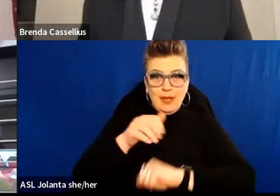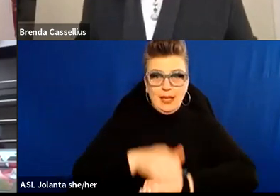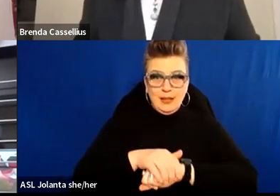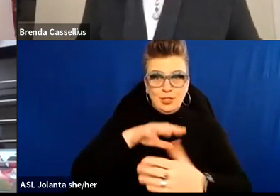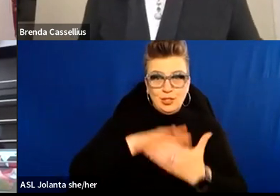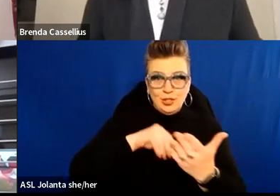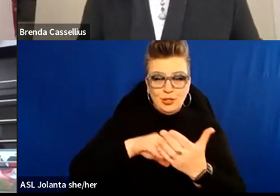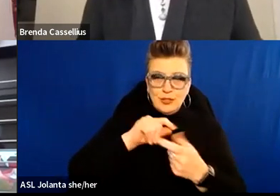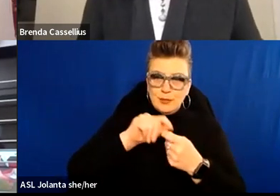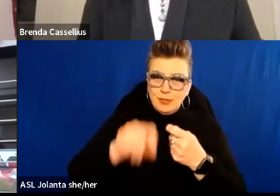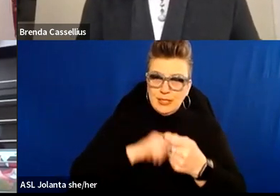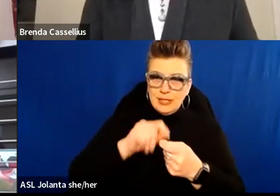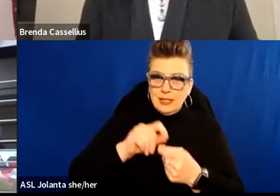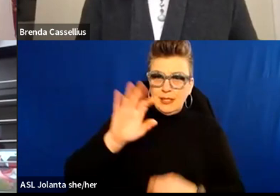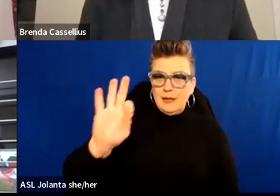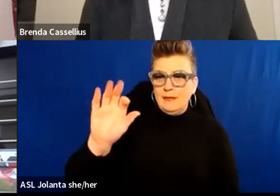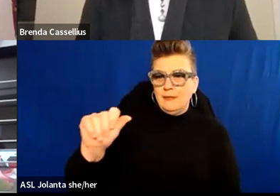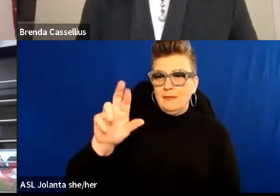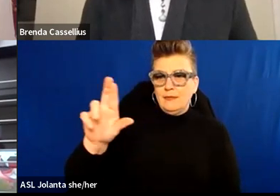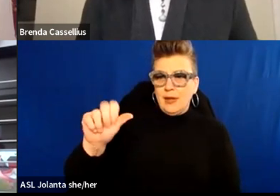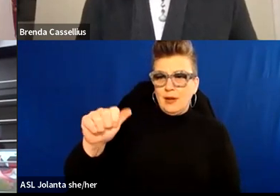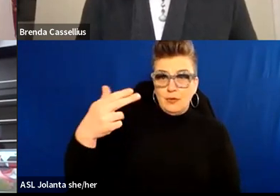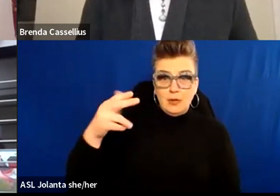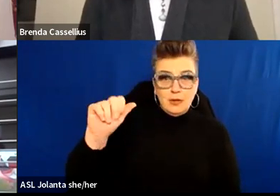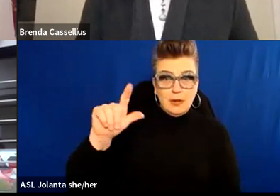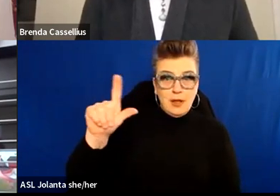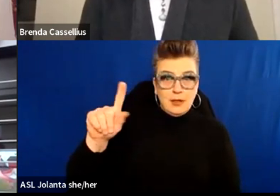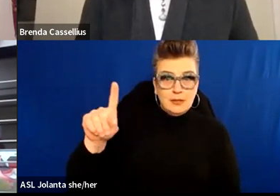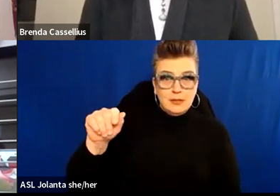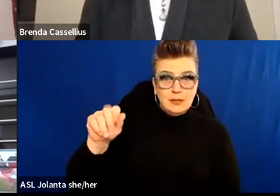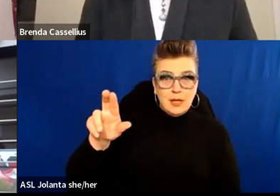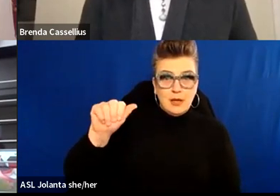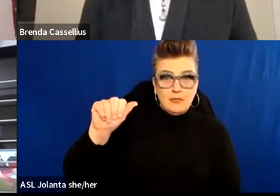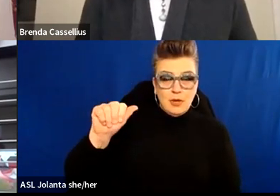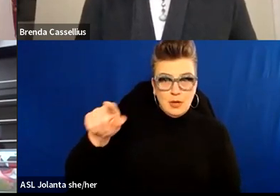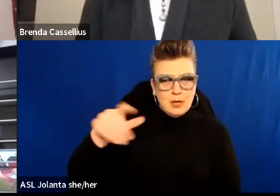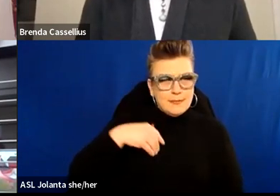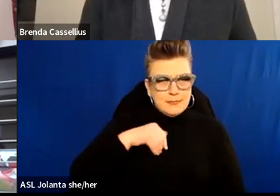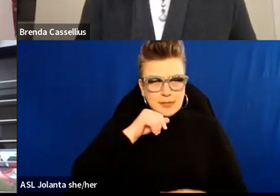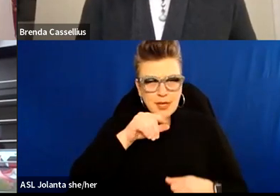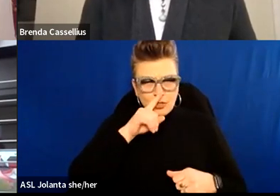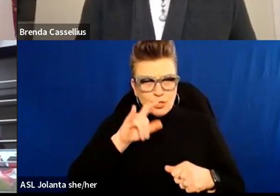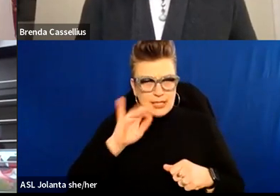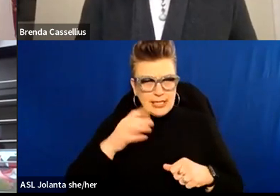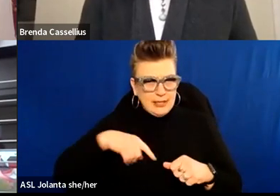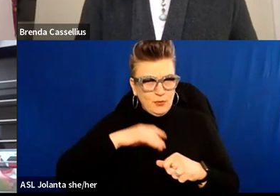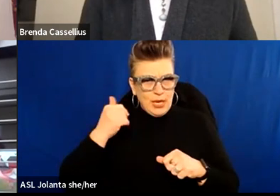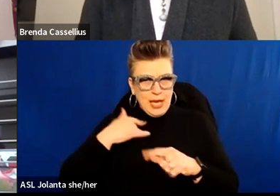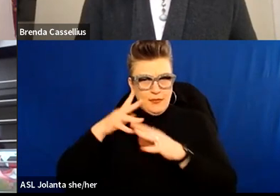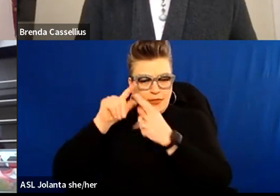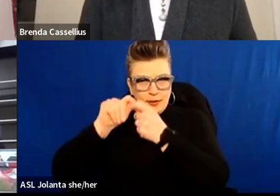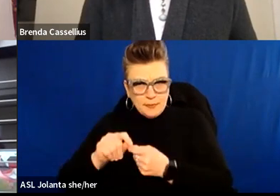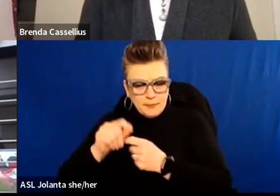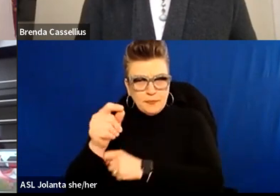important part of her priority but i don't know that we've had the investments until superintendent casilius has really sort